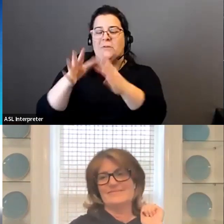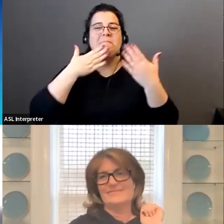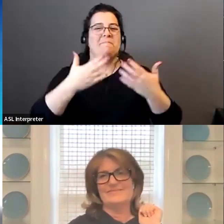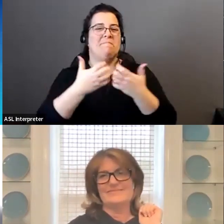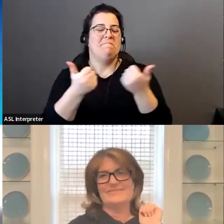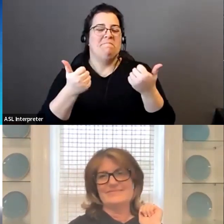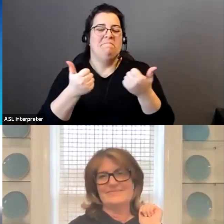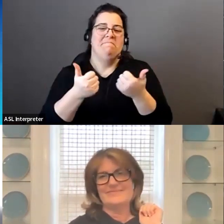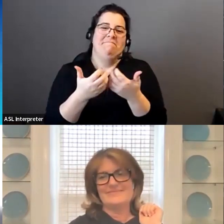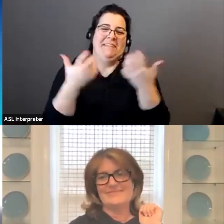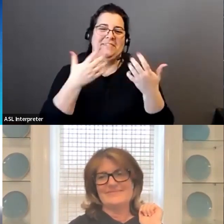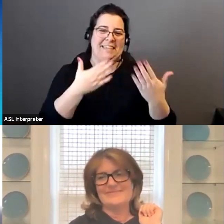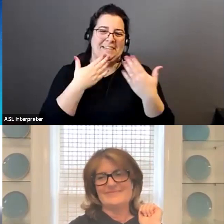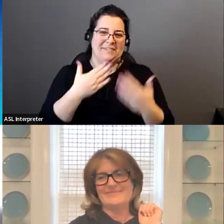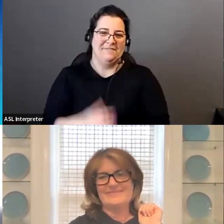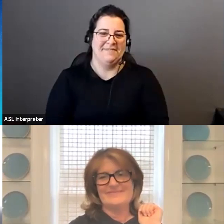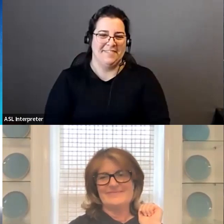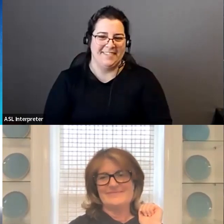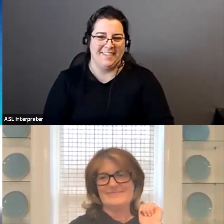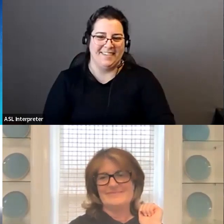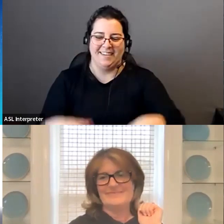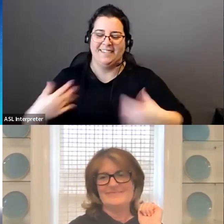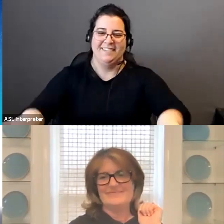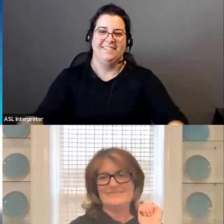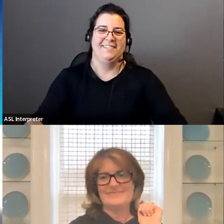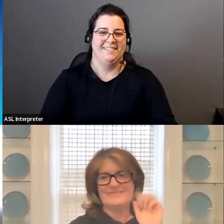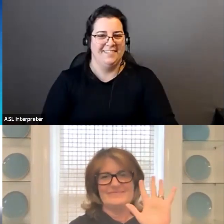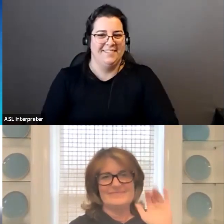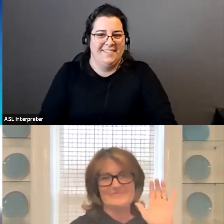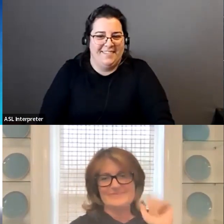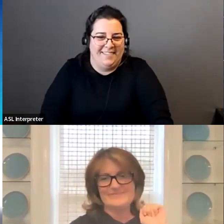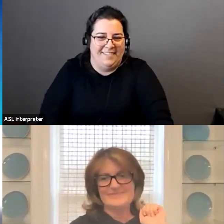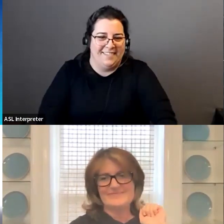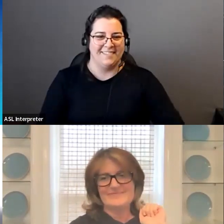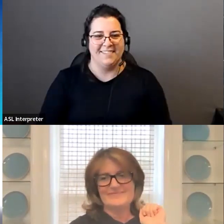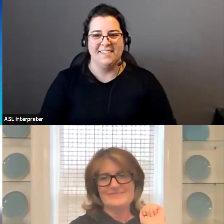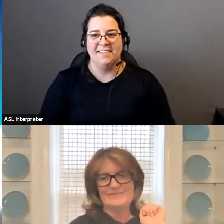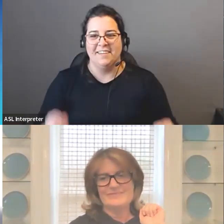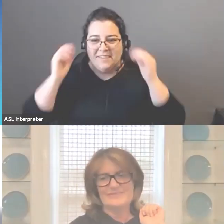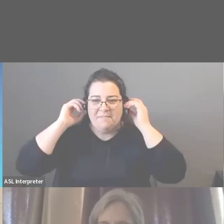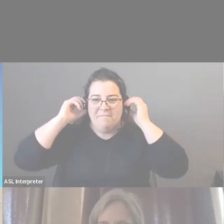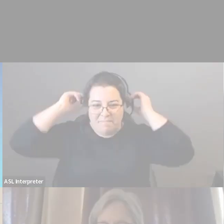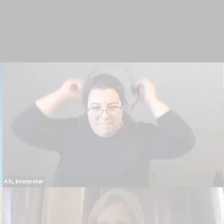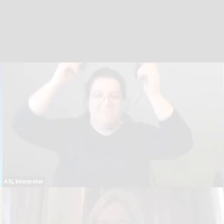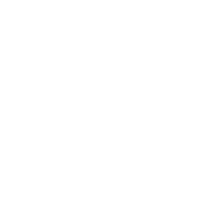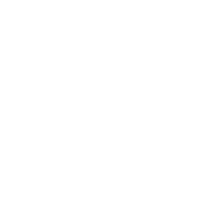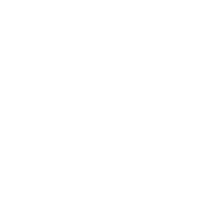thanks. All right, family. Hope to hear from you. Keep the faith. Bye.